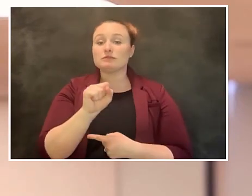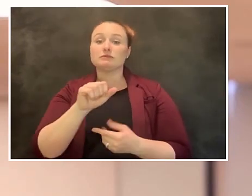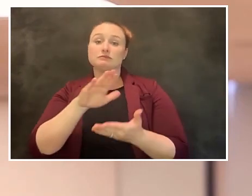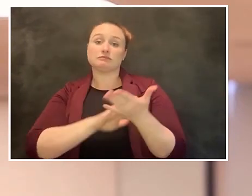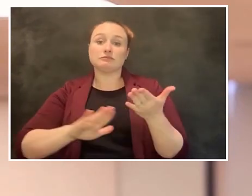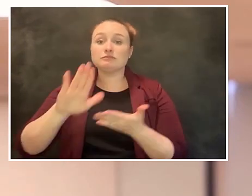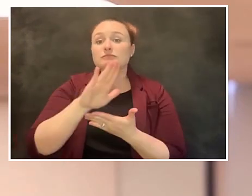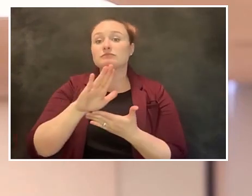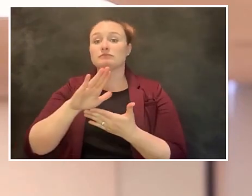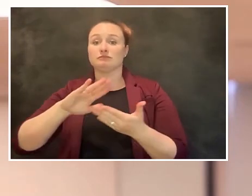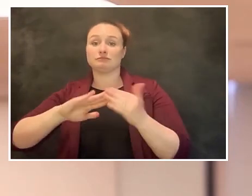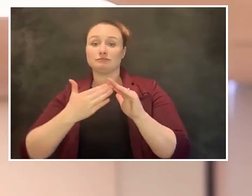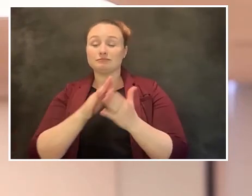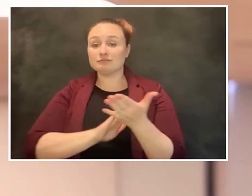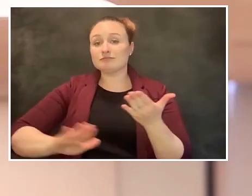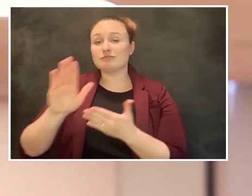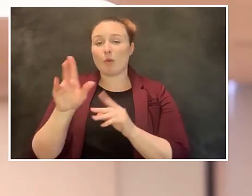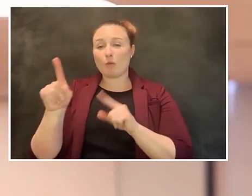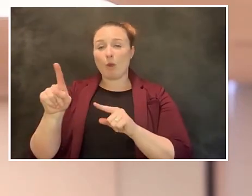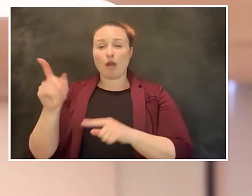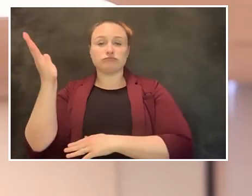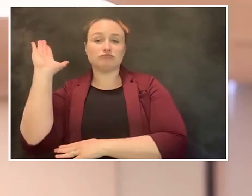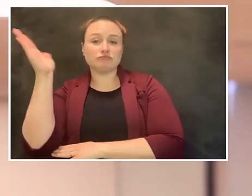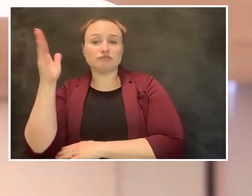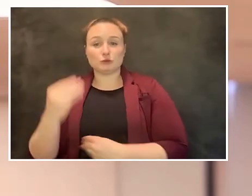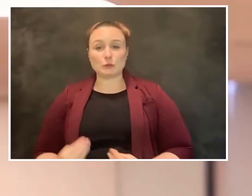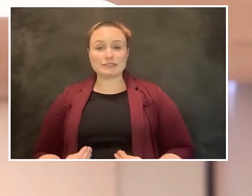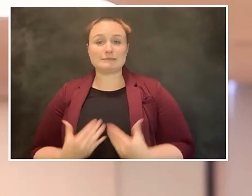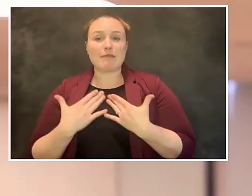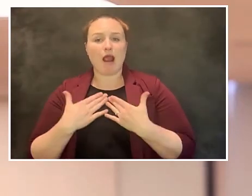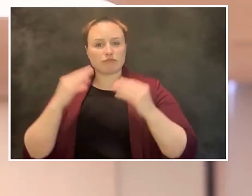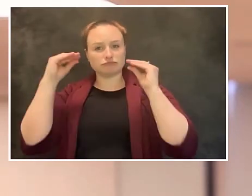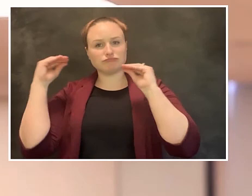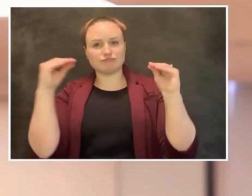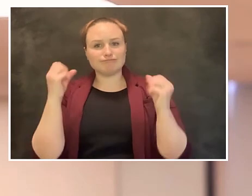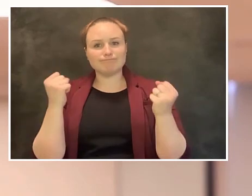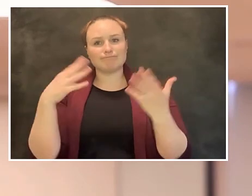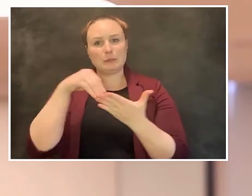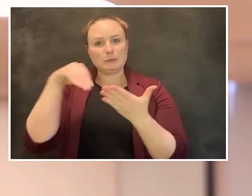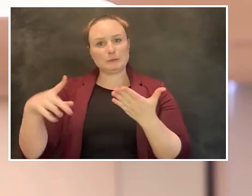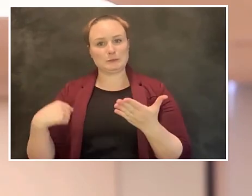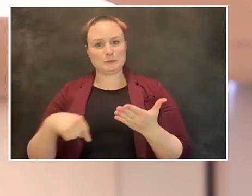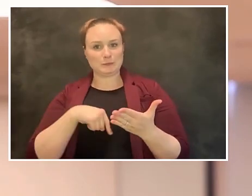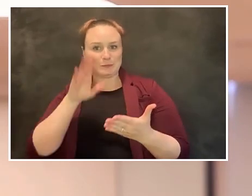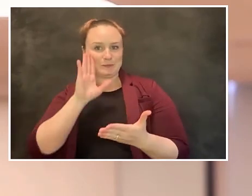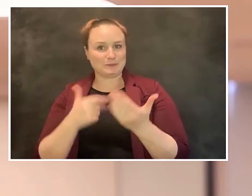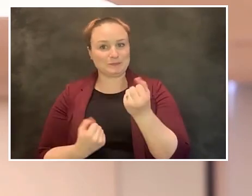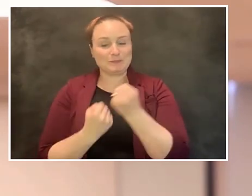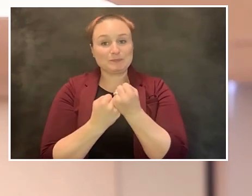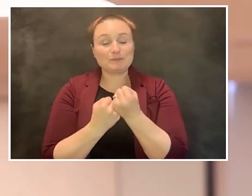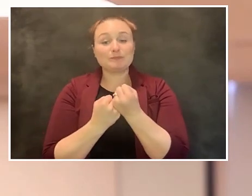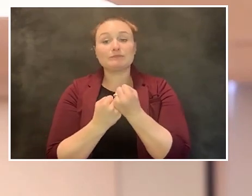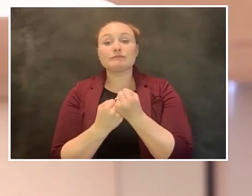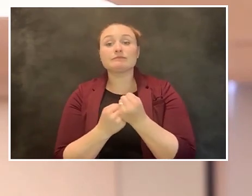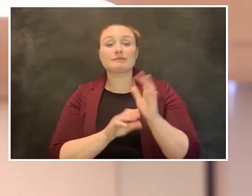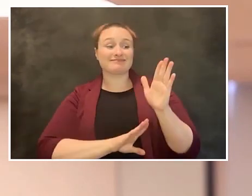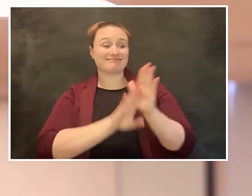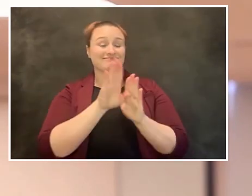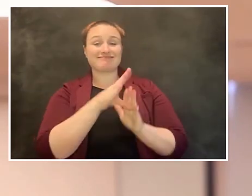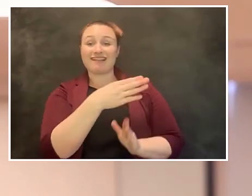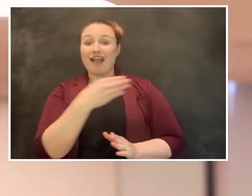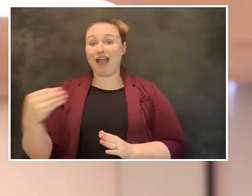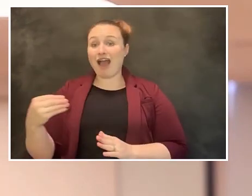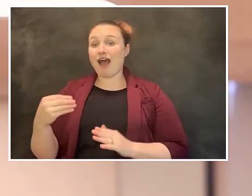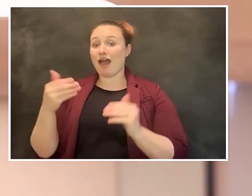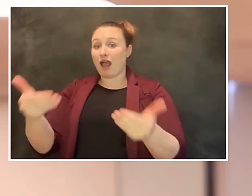colleges, inspiring and mentoring students we are supporting, developing and hiring our consumers in recovery